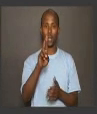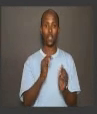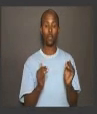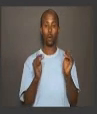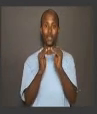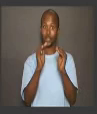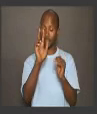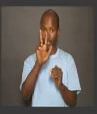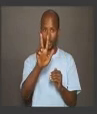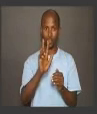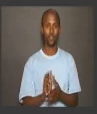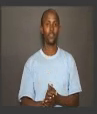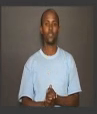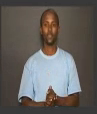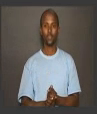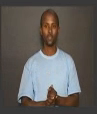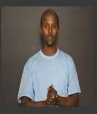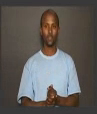R equals 3.